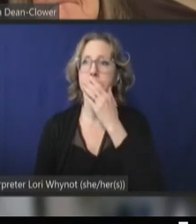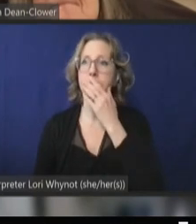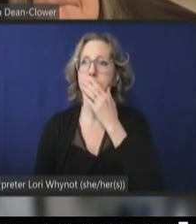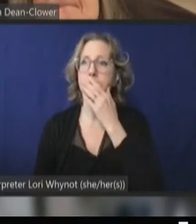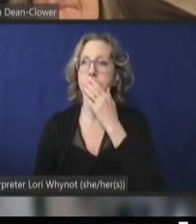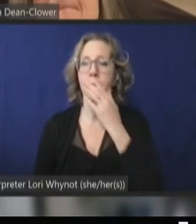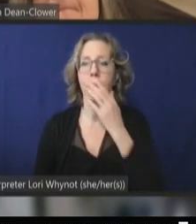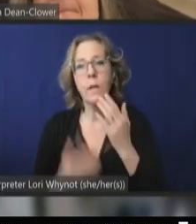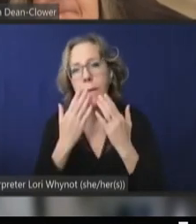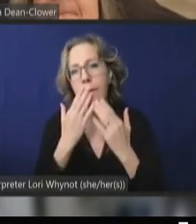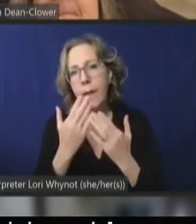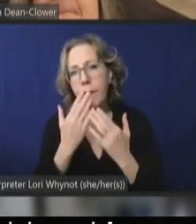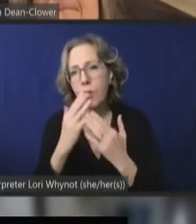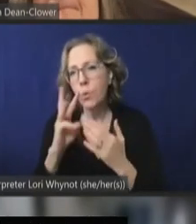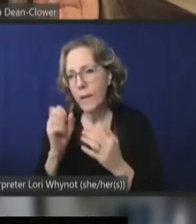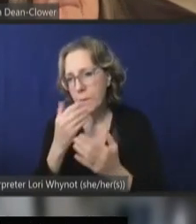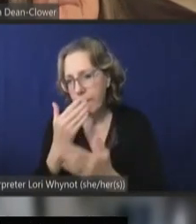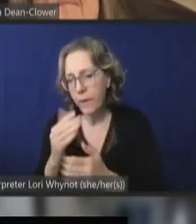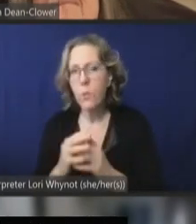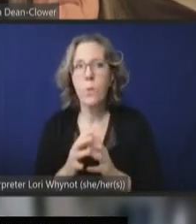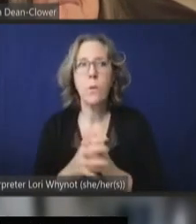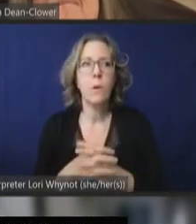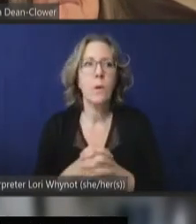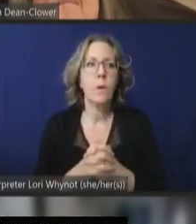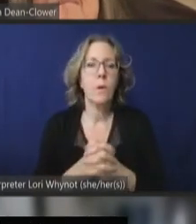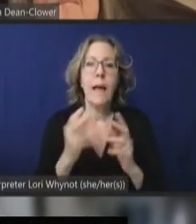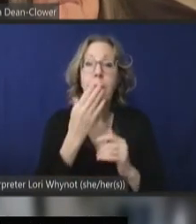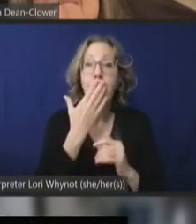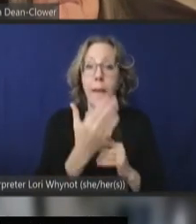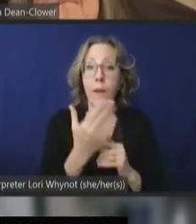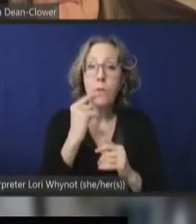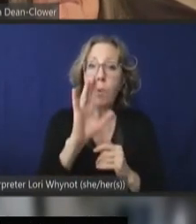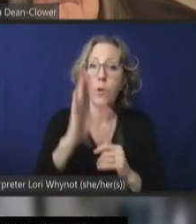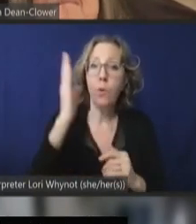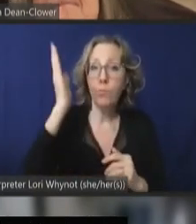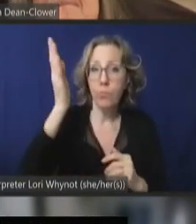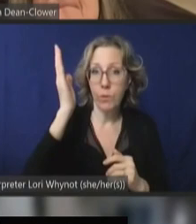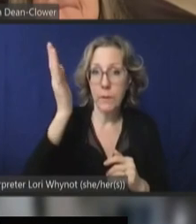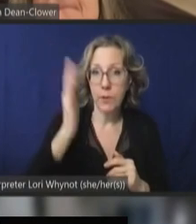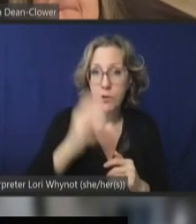Thank you very much, Wes. And thank you for your presentation.